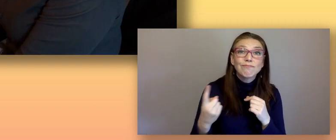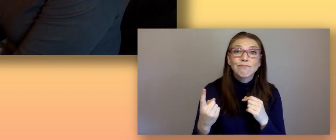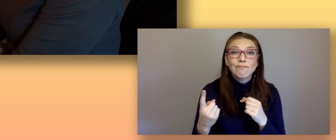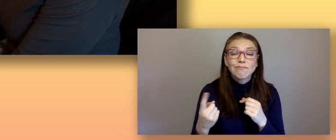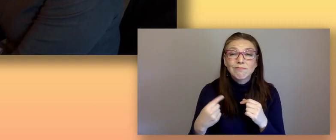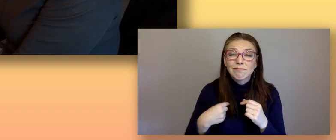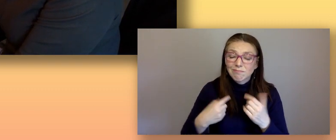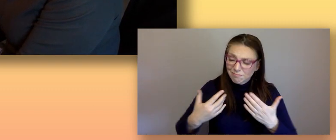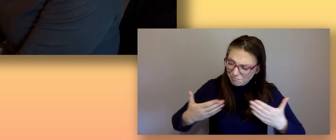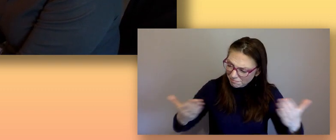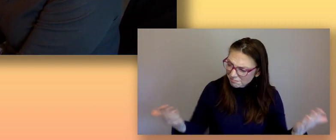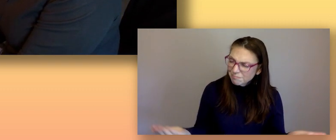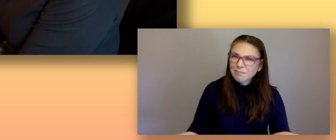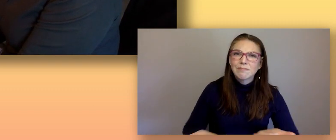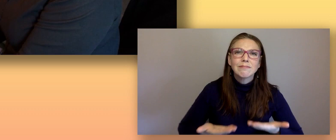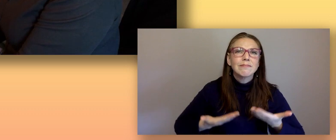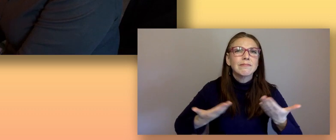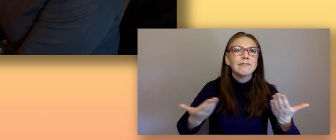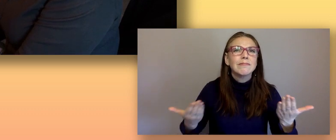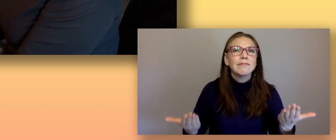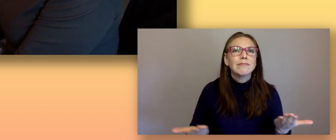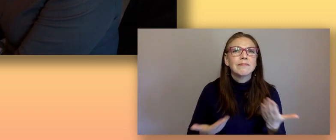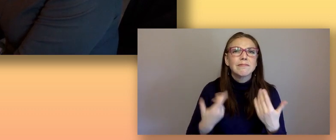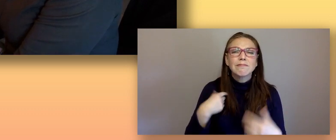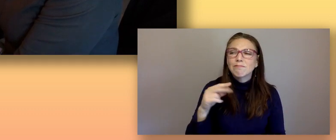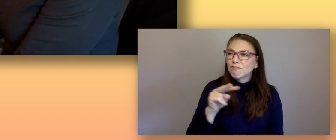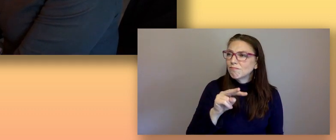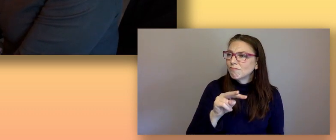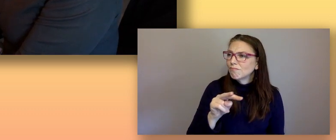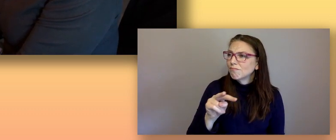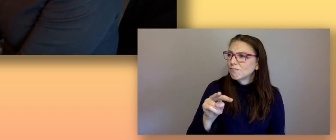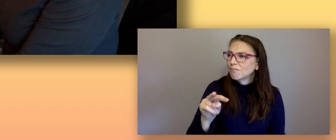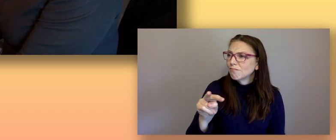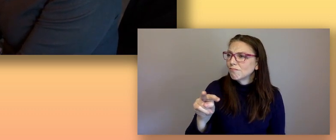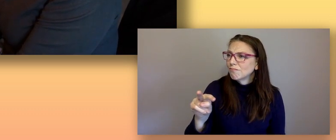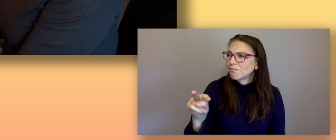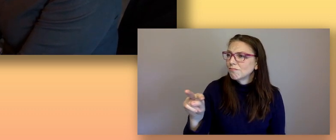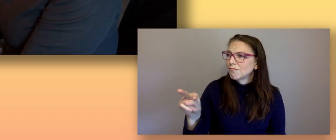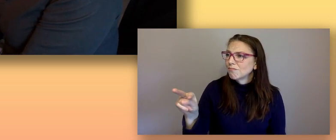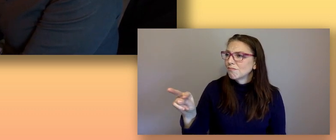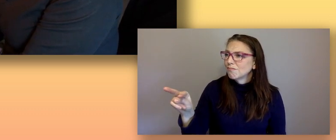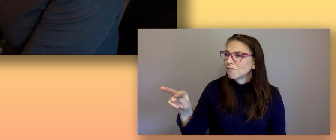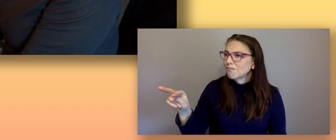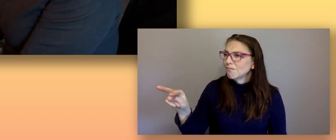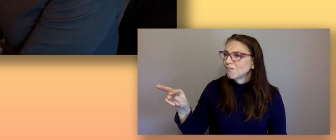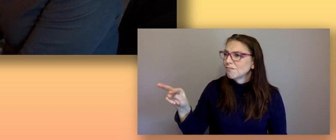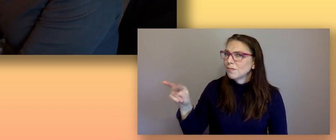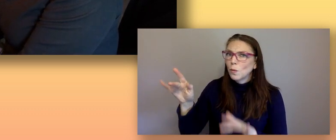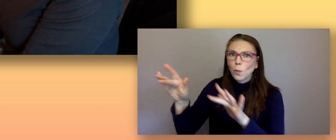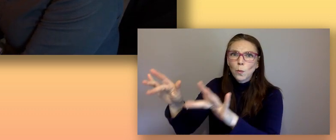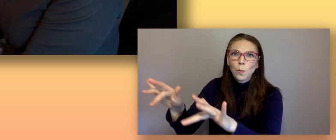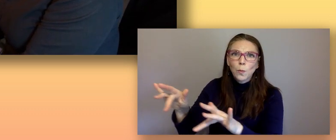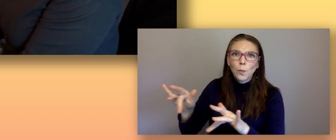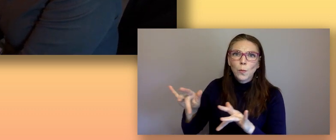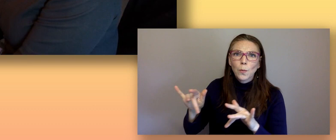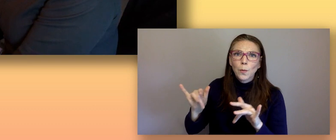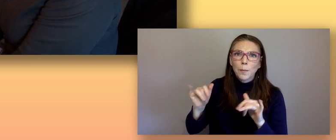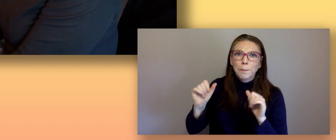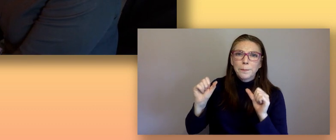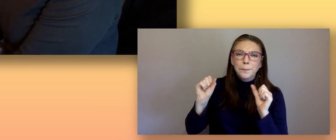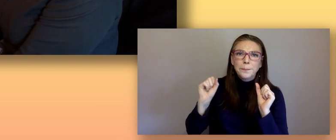sitting here staring at empty parking